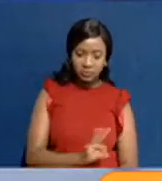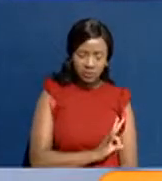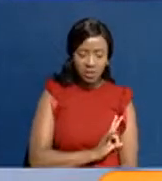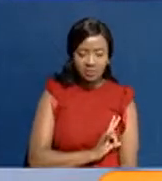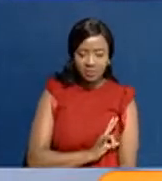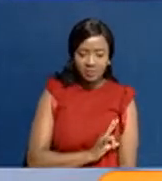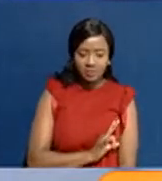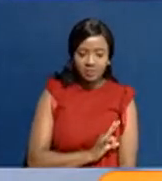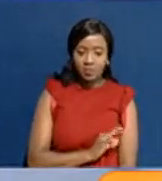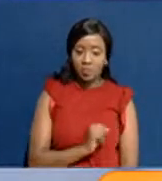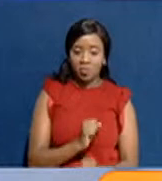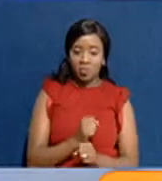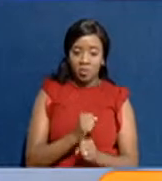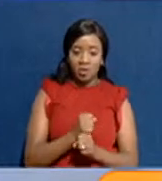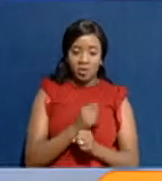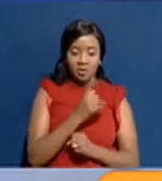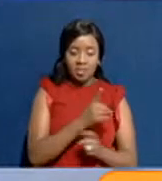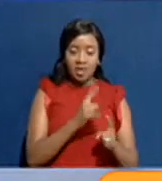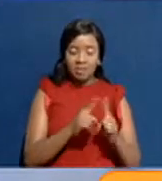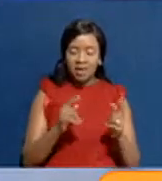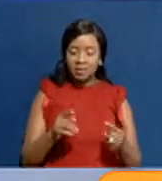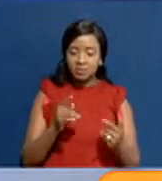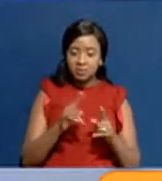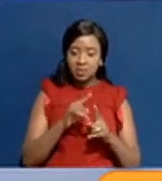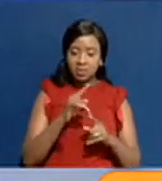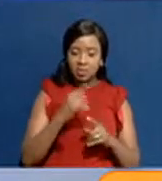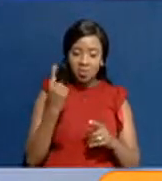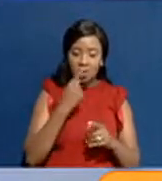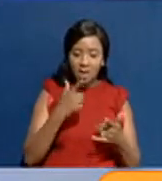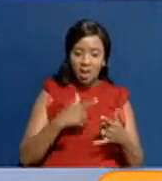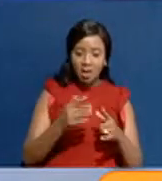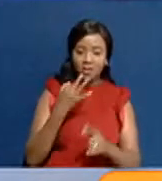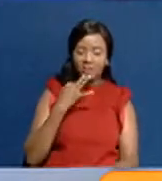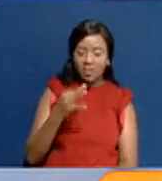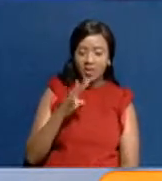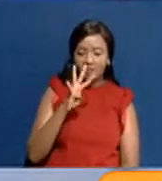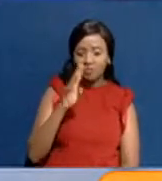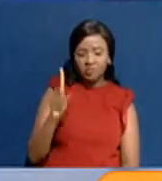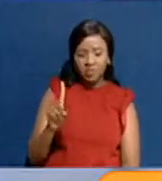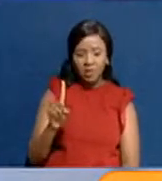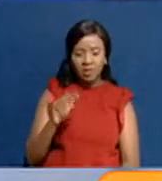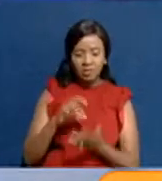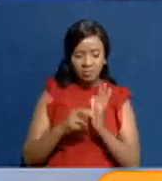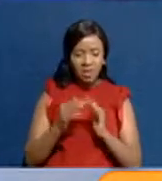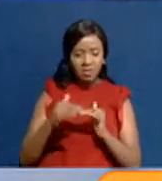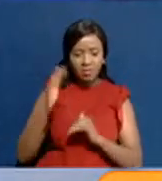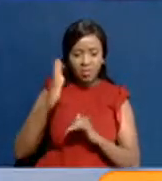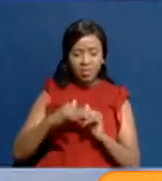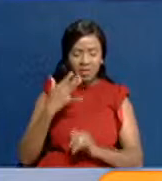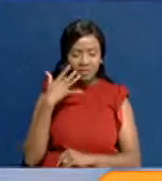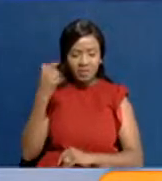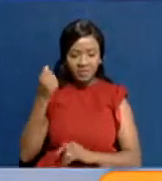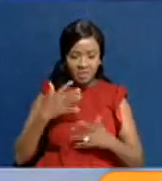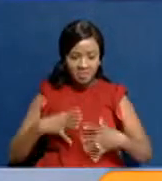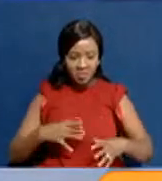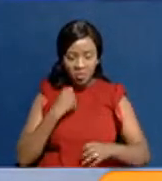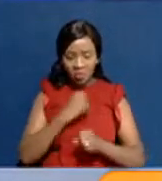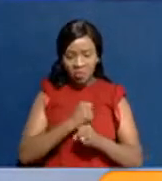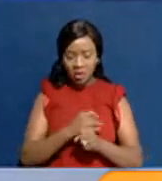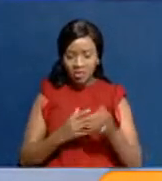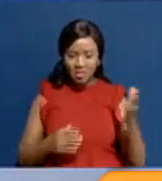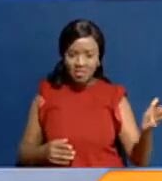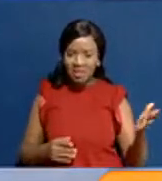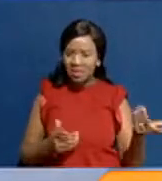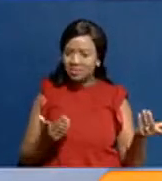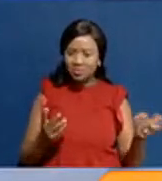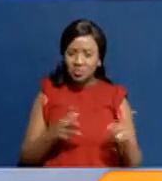it. Never mind that the approved establishment was about 341. So you wonder, the more than 500 people that were working at KEMSA, how did they